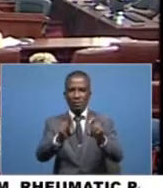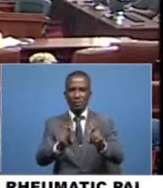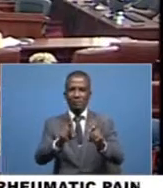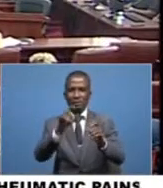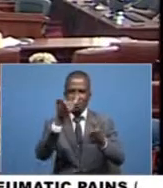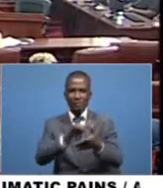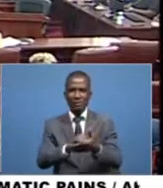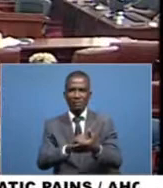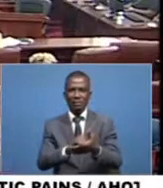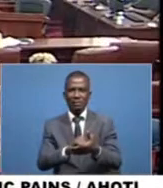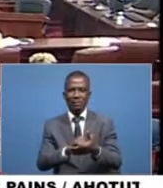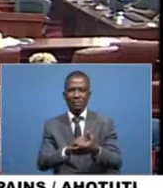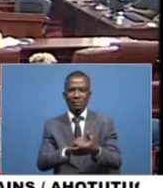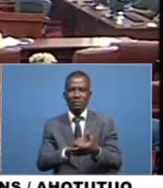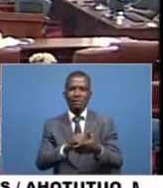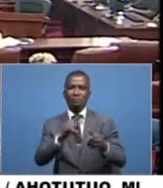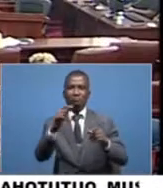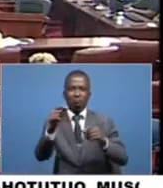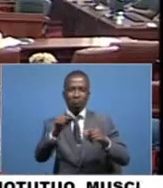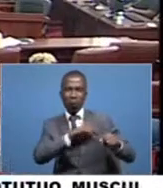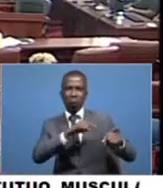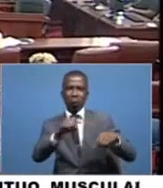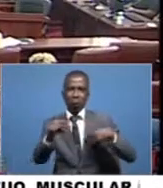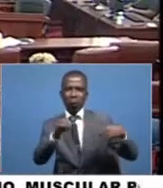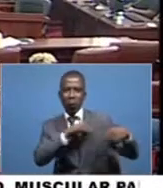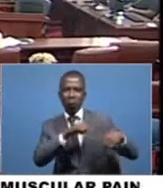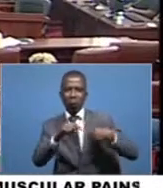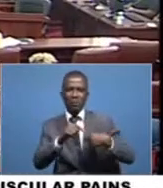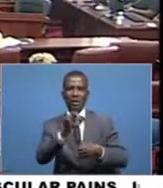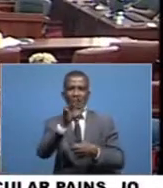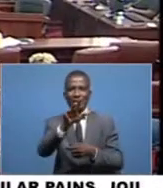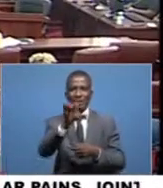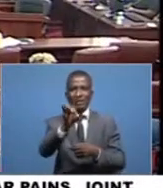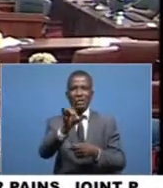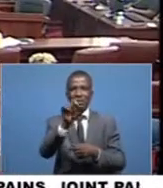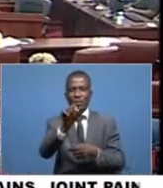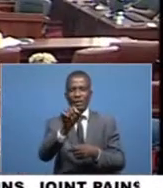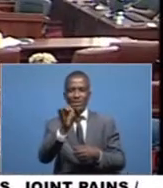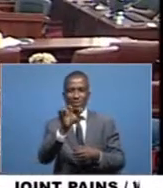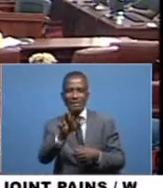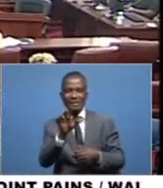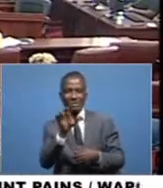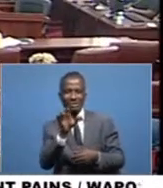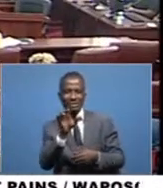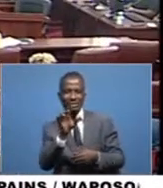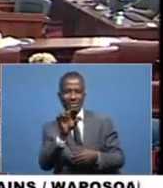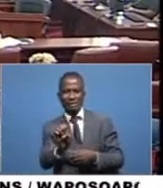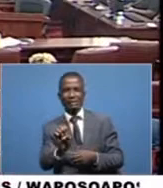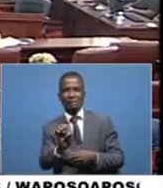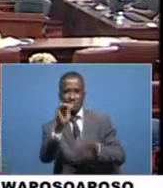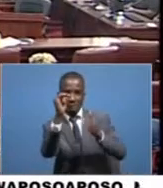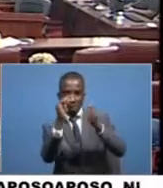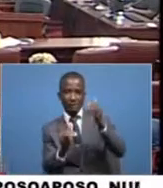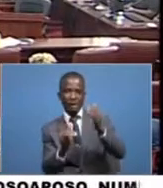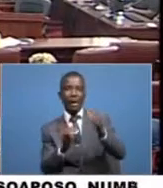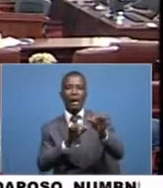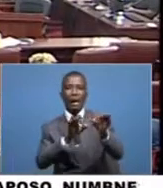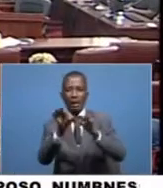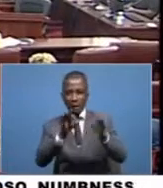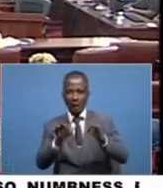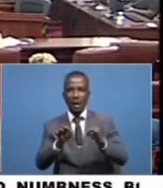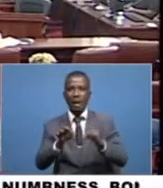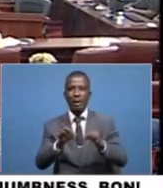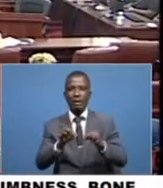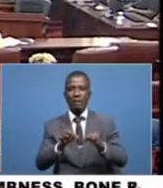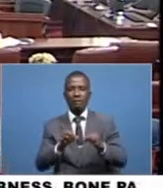is not borne out of the rules. Indeed, Order 38 Rule 3E Sub Rule 5 clearly provides